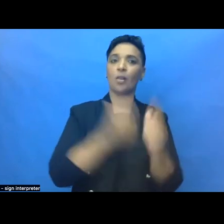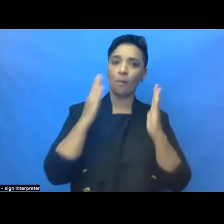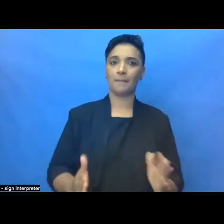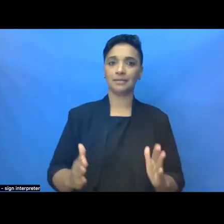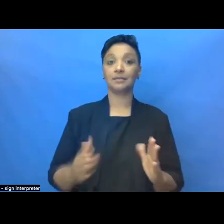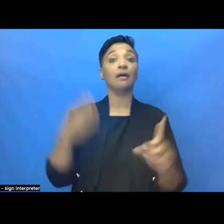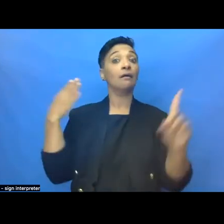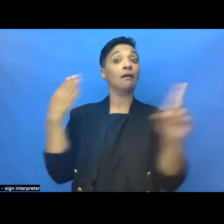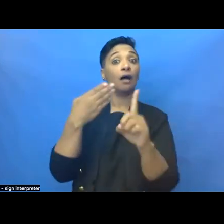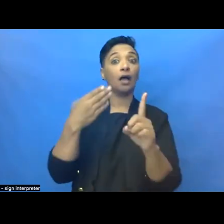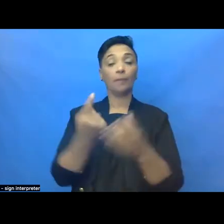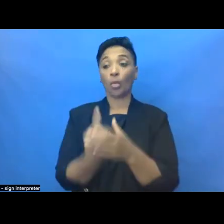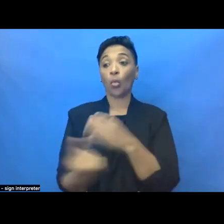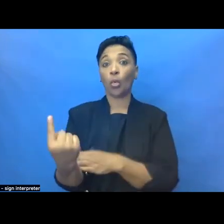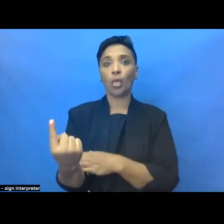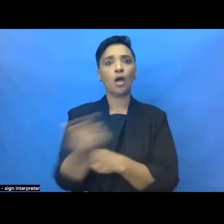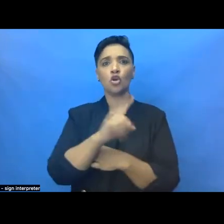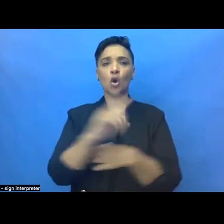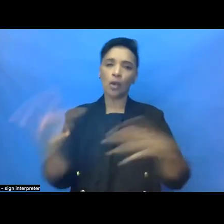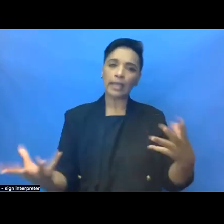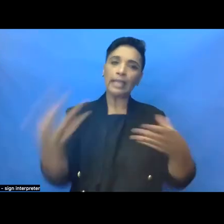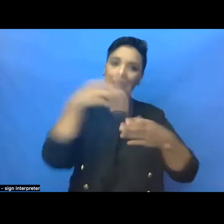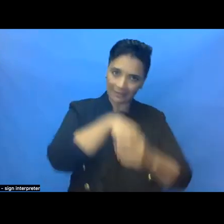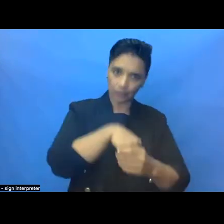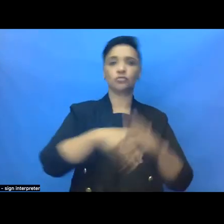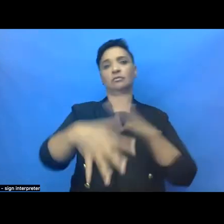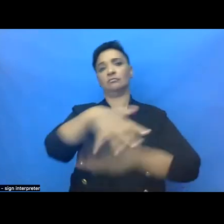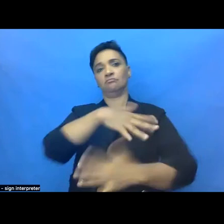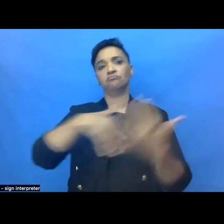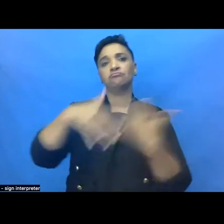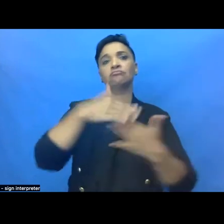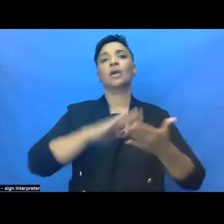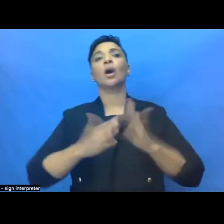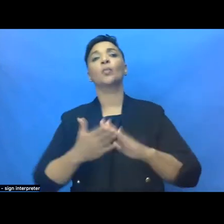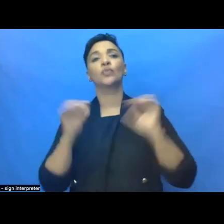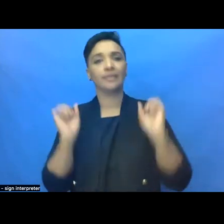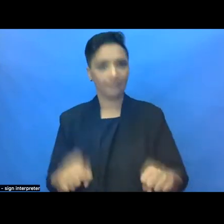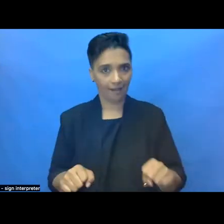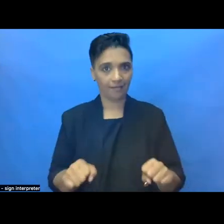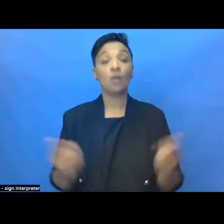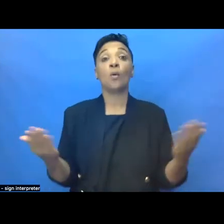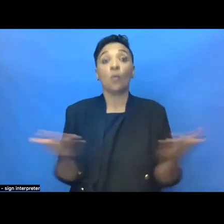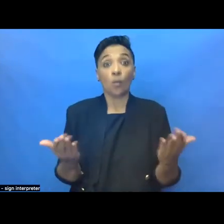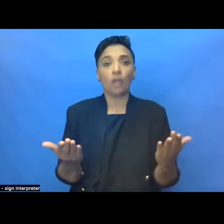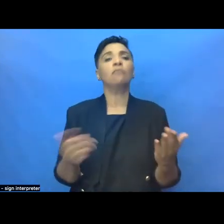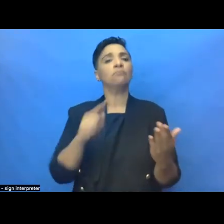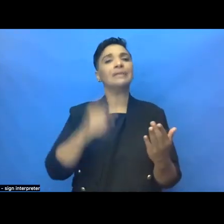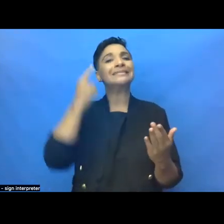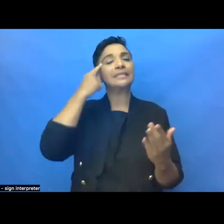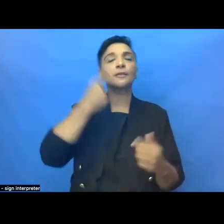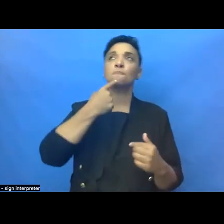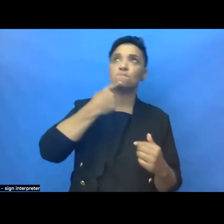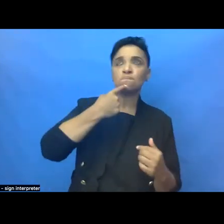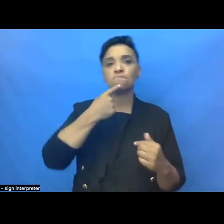inclusion of persons with disabilities, inclusion in the society, including and especially in preventing the reiteration